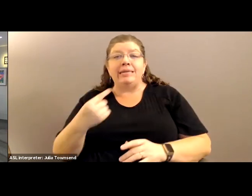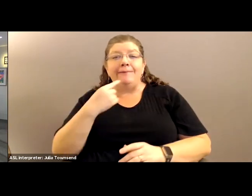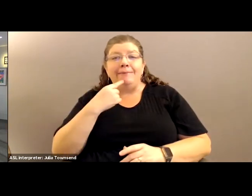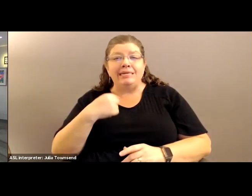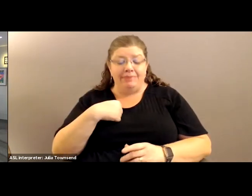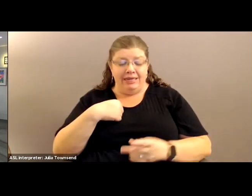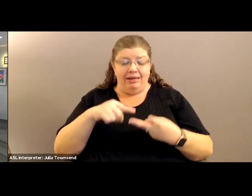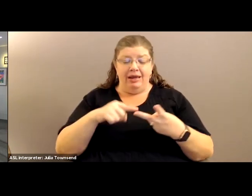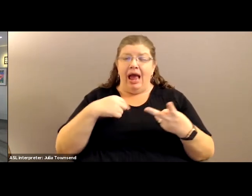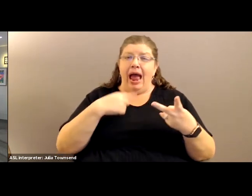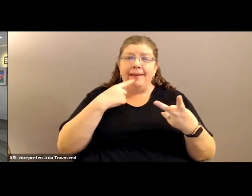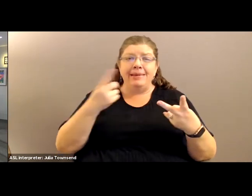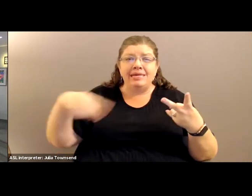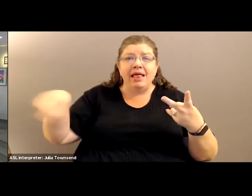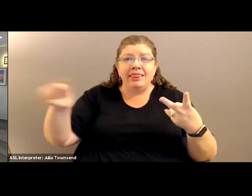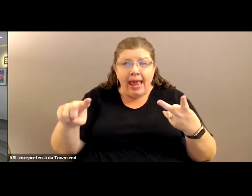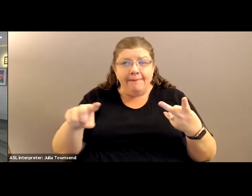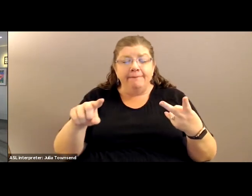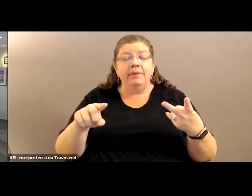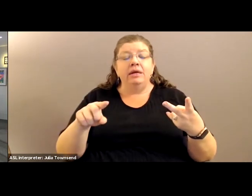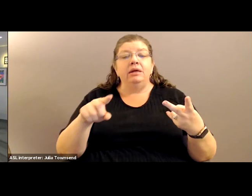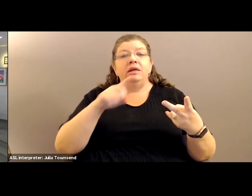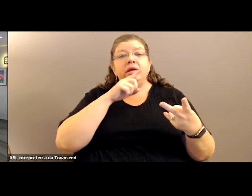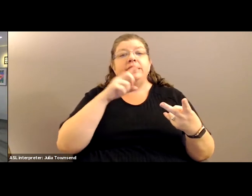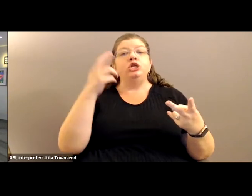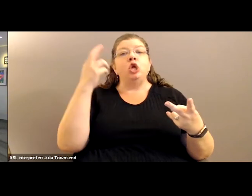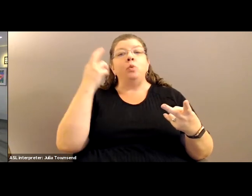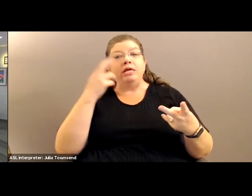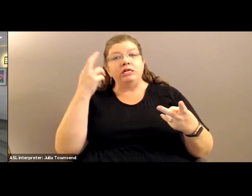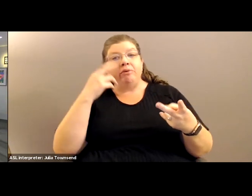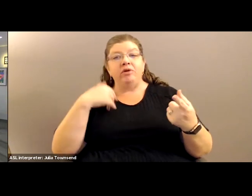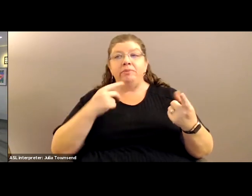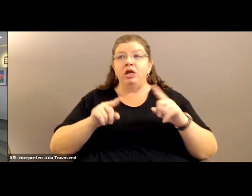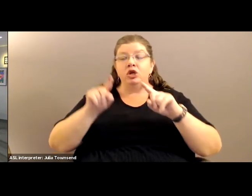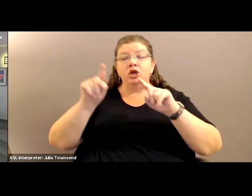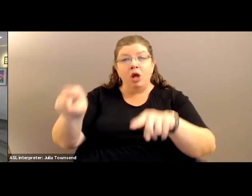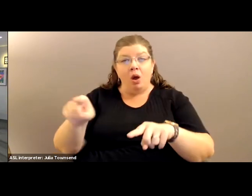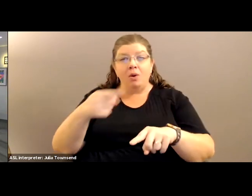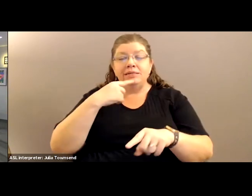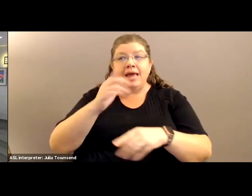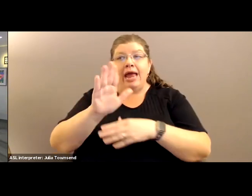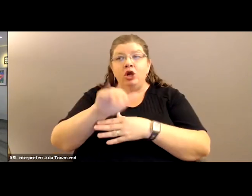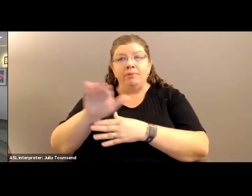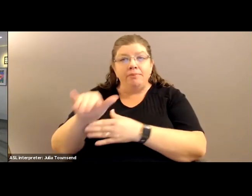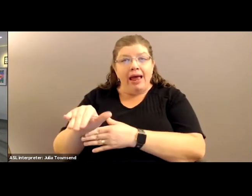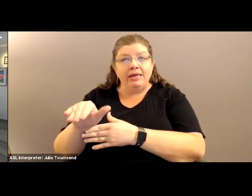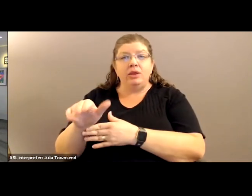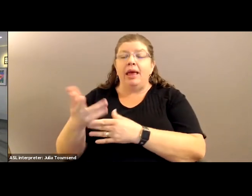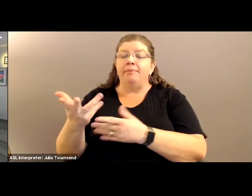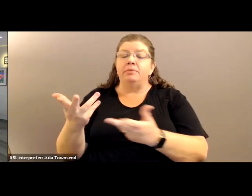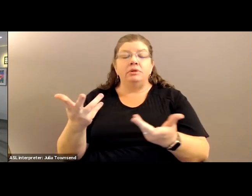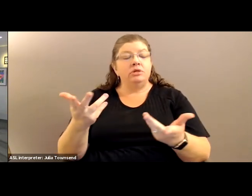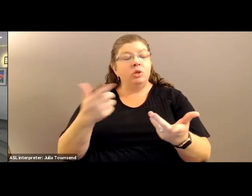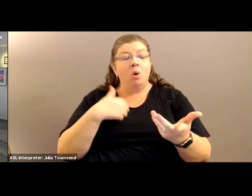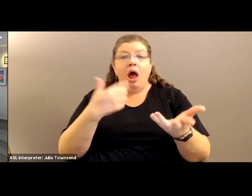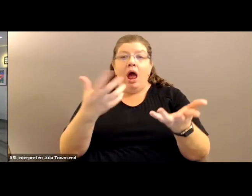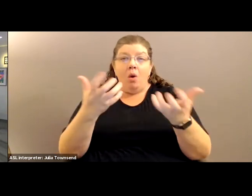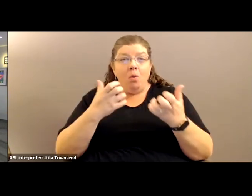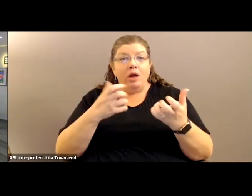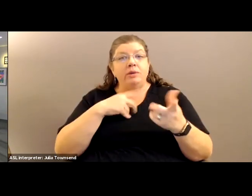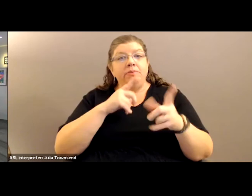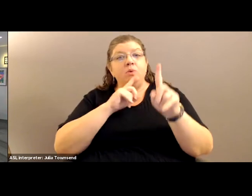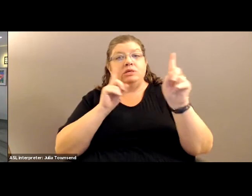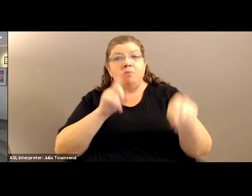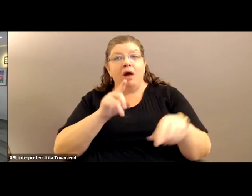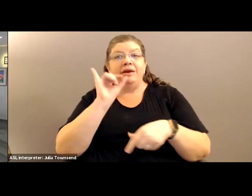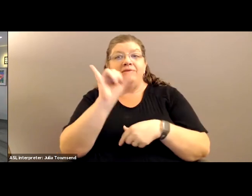them and it is reasonable for me to go over there and say goodbye to them so i would like to be responded to for